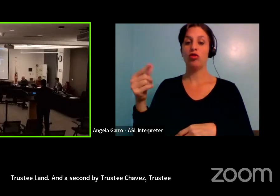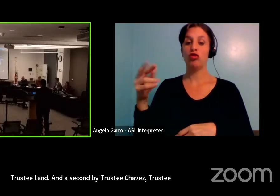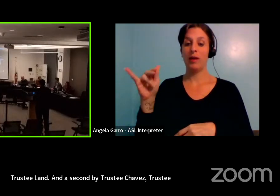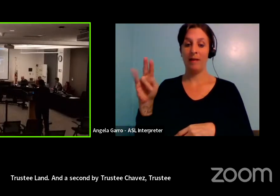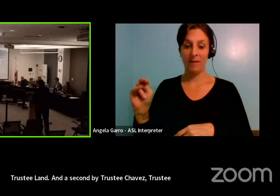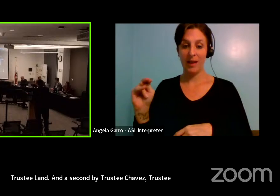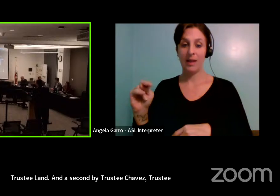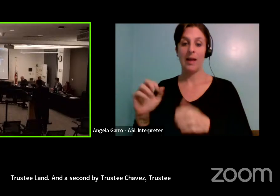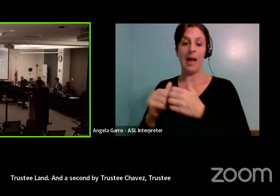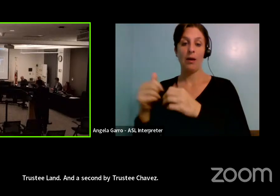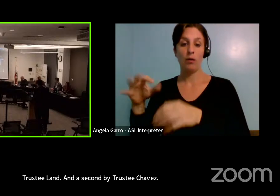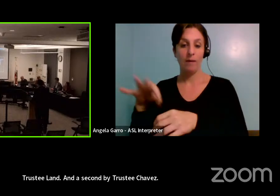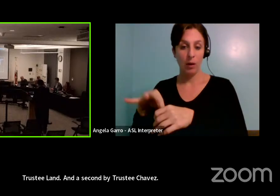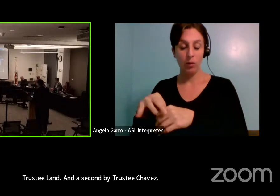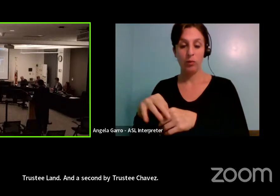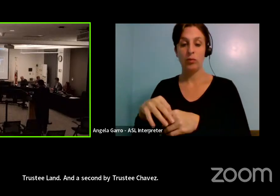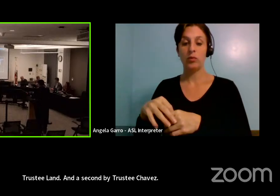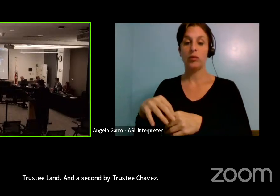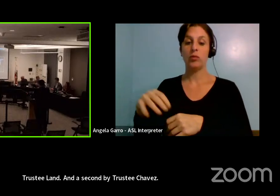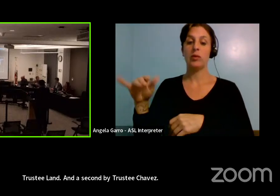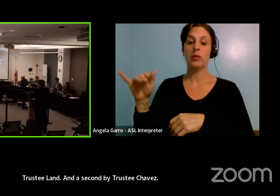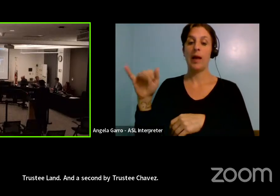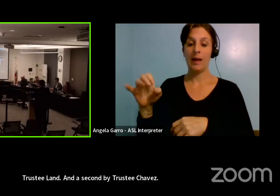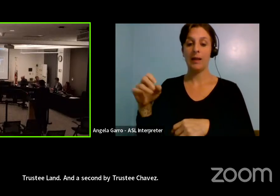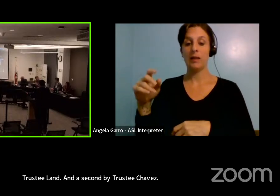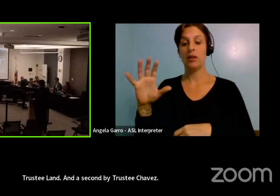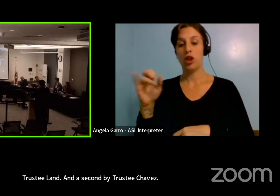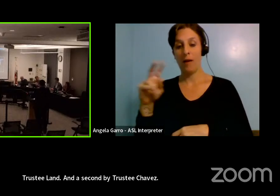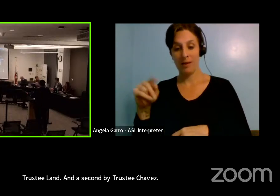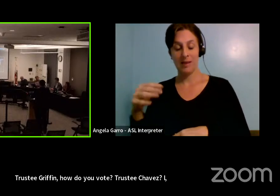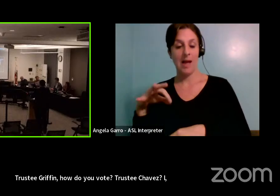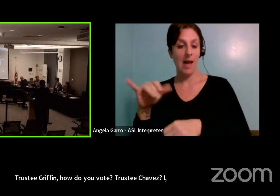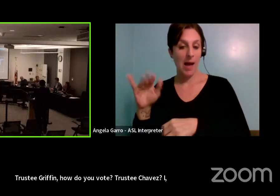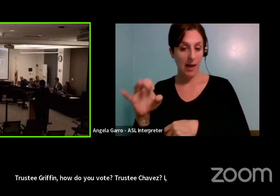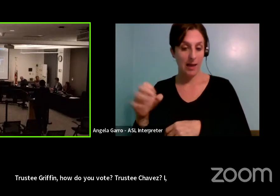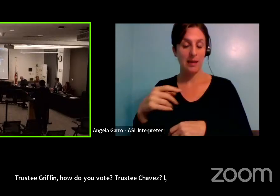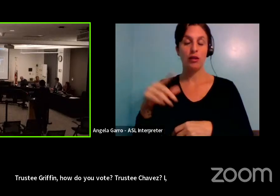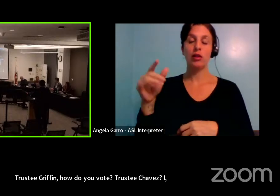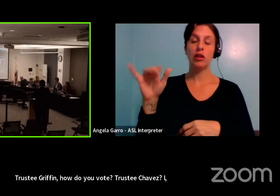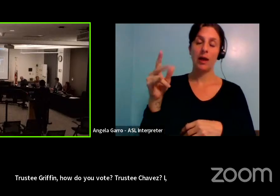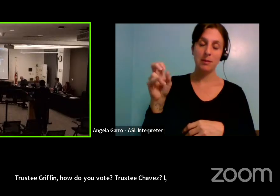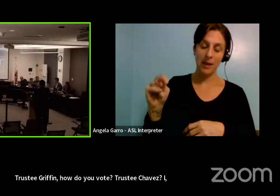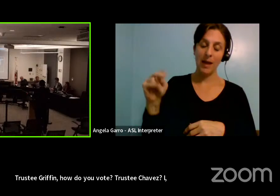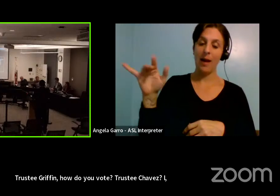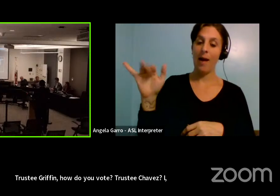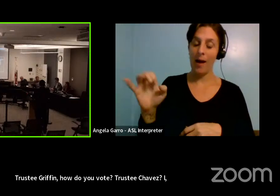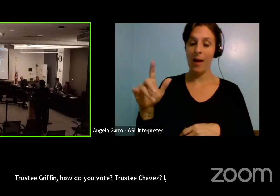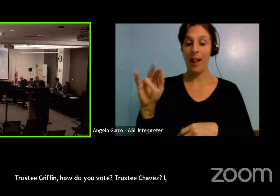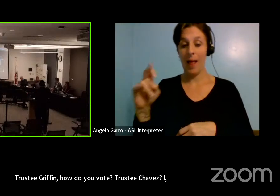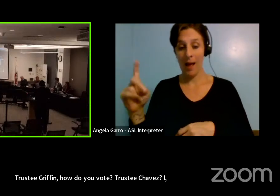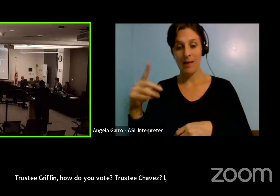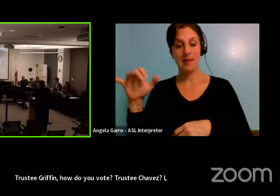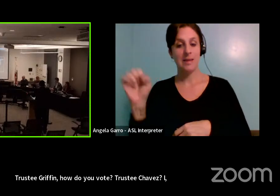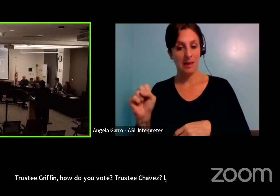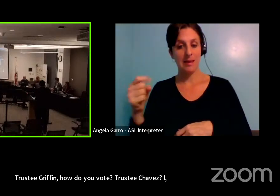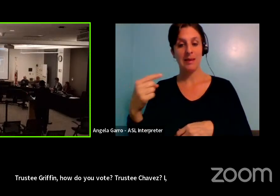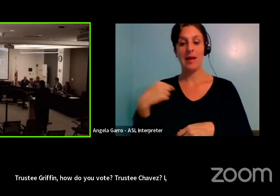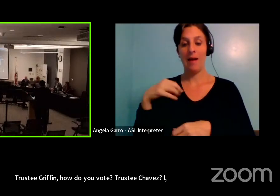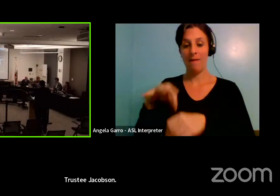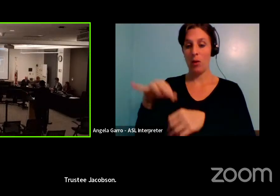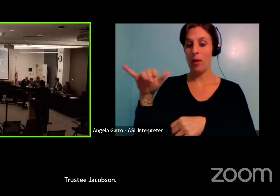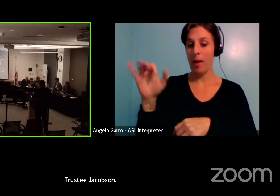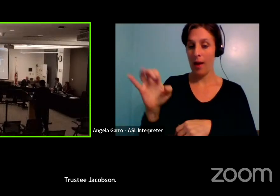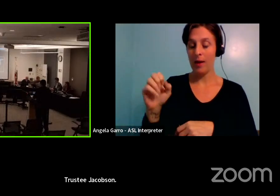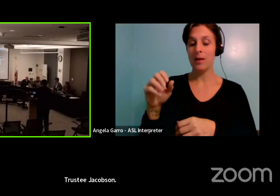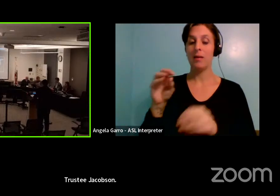Aye. Trustee Chavez, Aye. trustee Jacobson, Aye. trustee Land. Yes. And I vote aye.